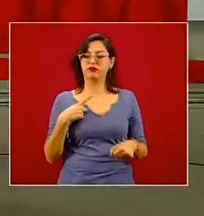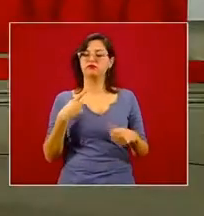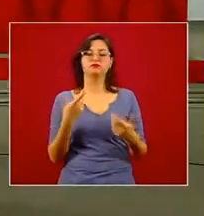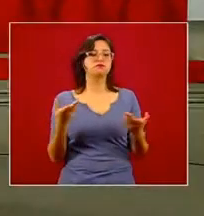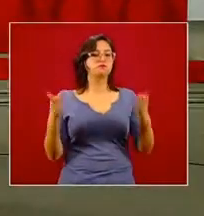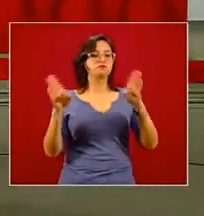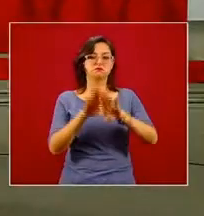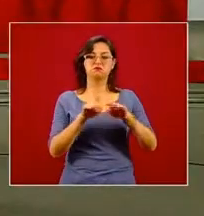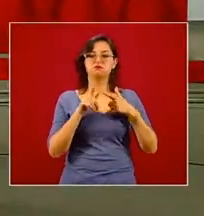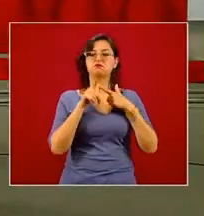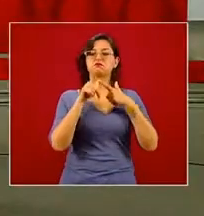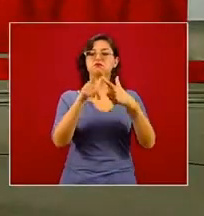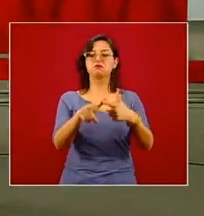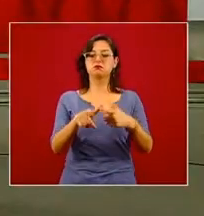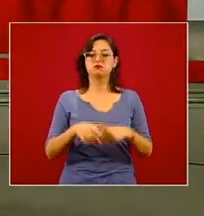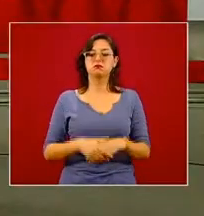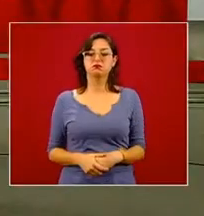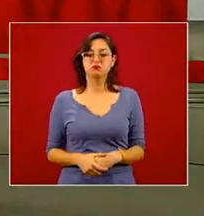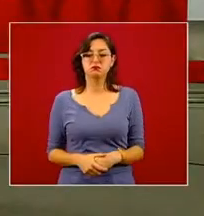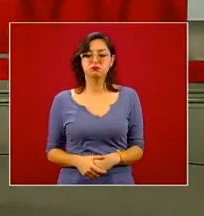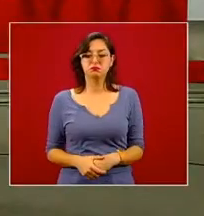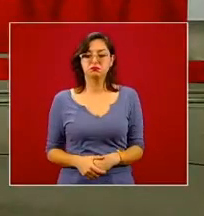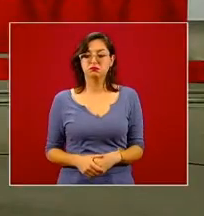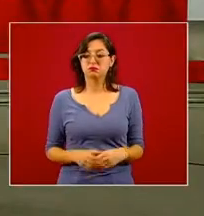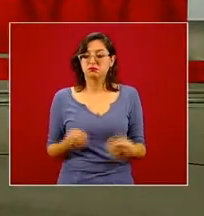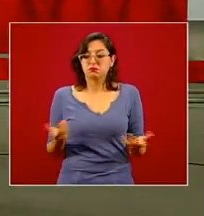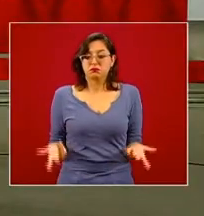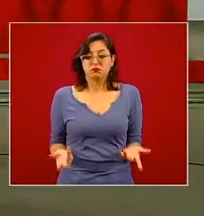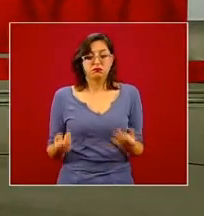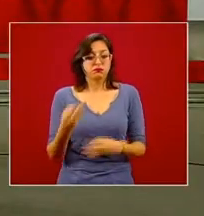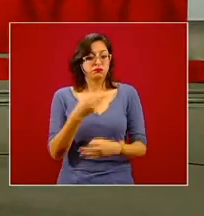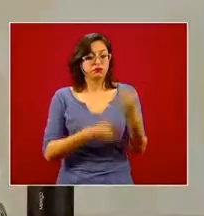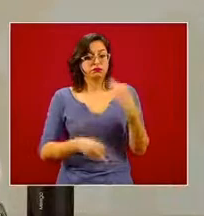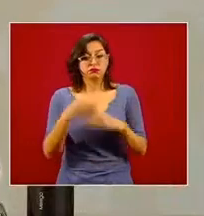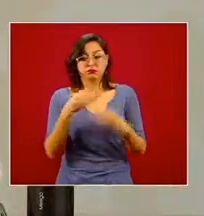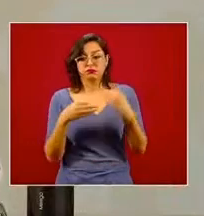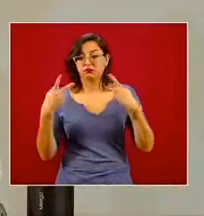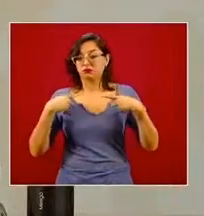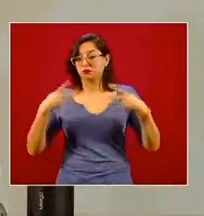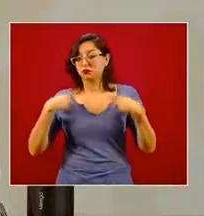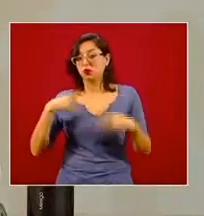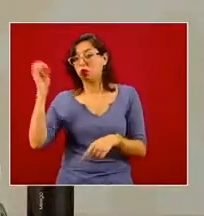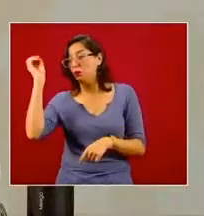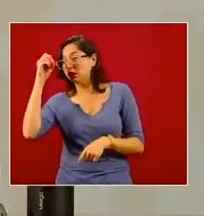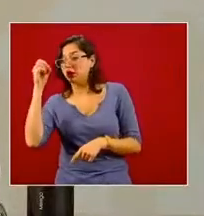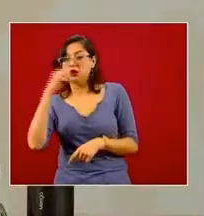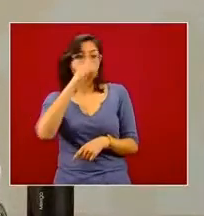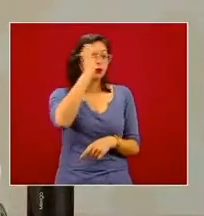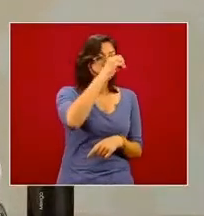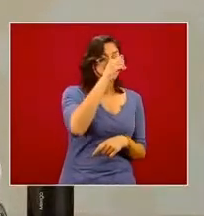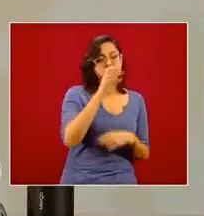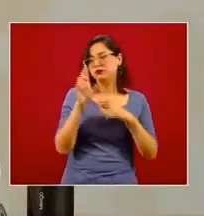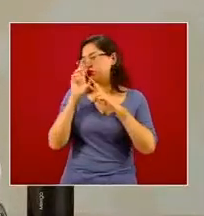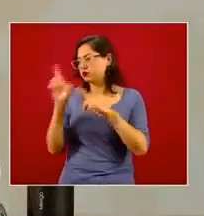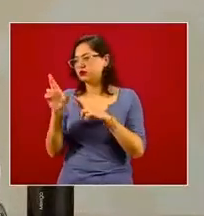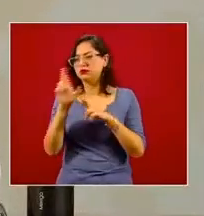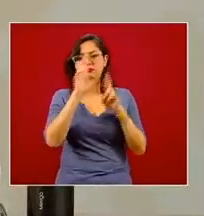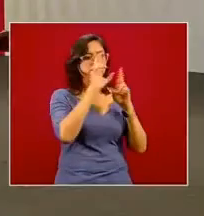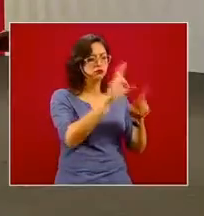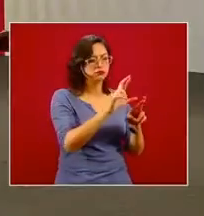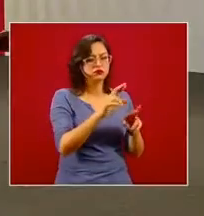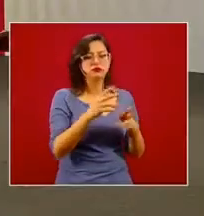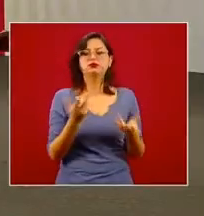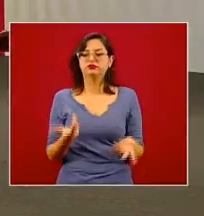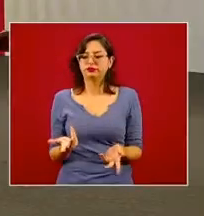There is just one stoplight that indicates that certain areas of the country